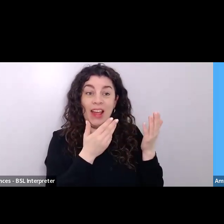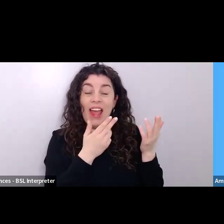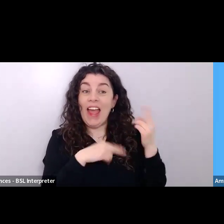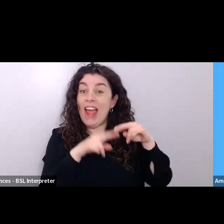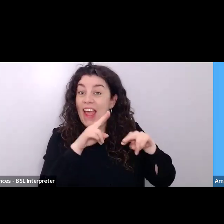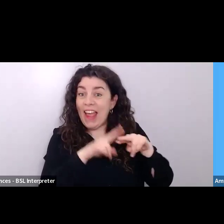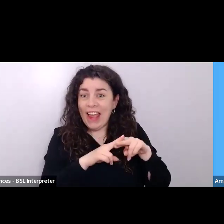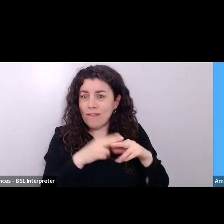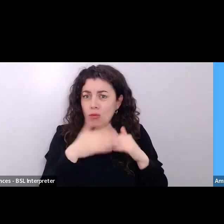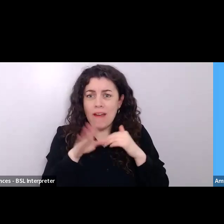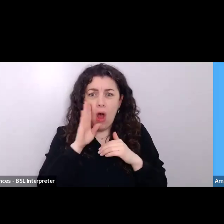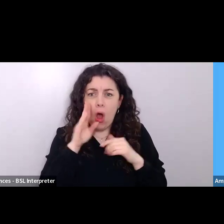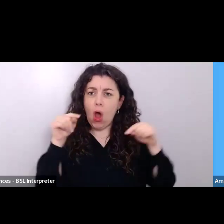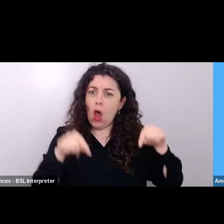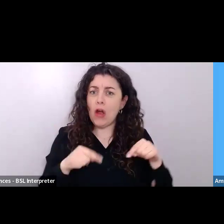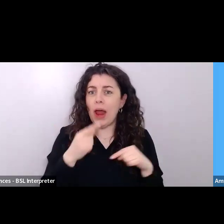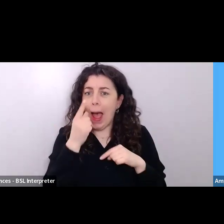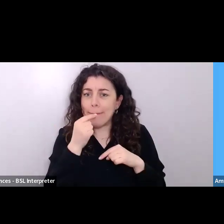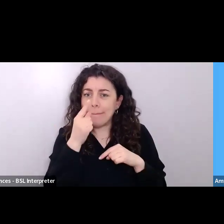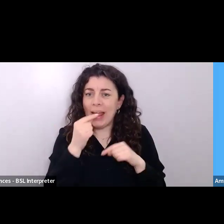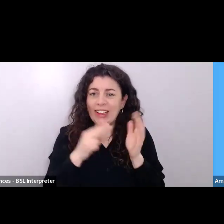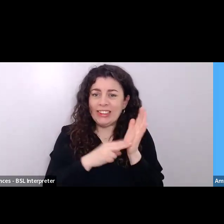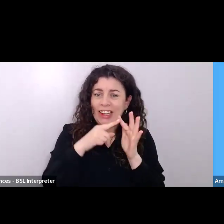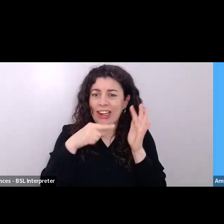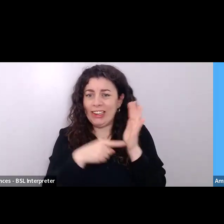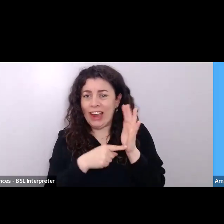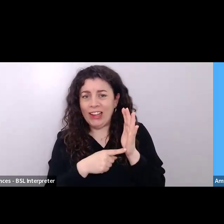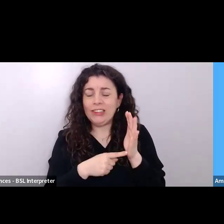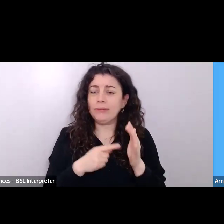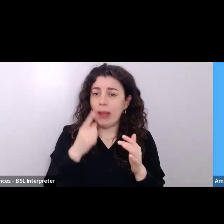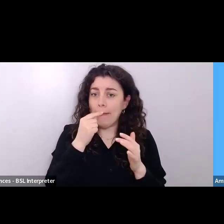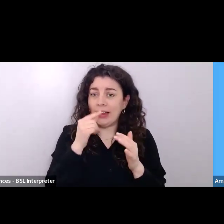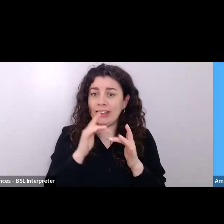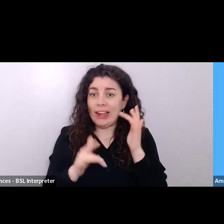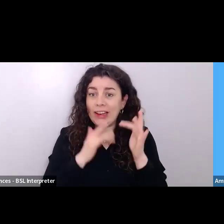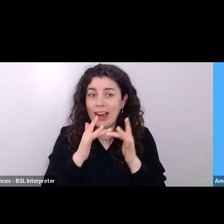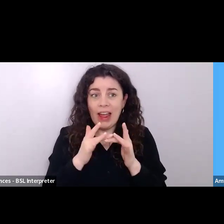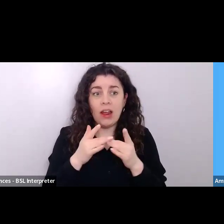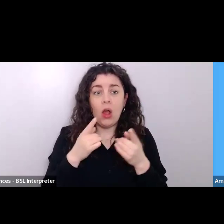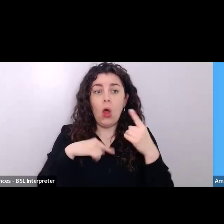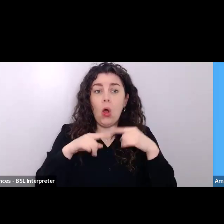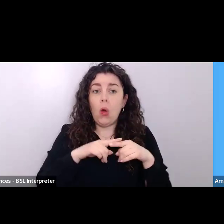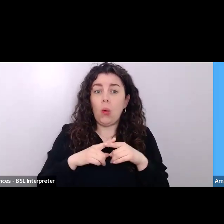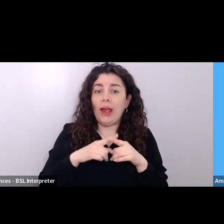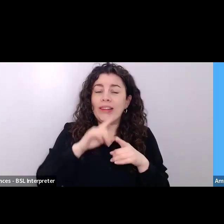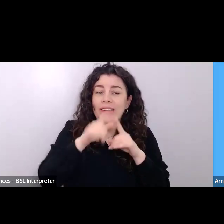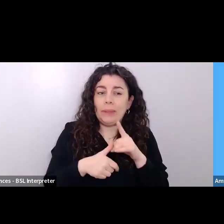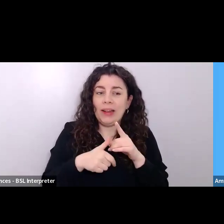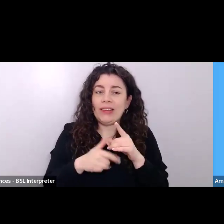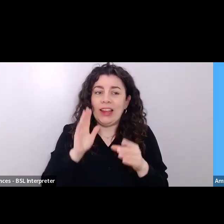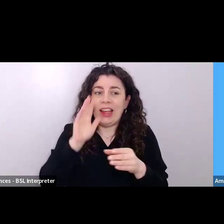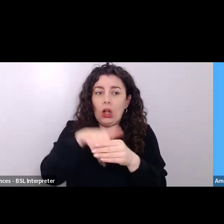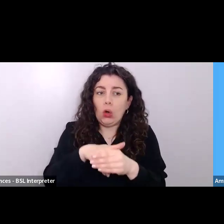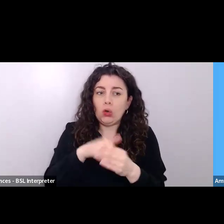come across AbilityNet before, we're a digital accessibility and disability inclusion charity, and